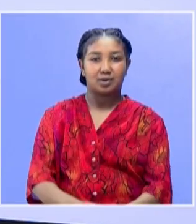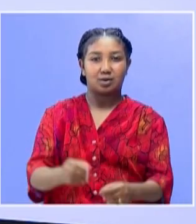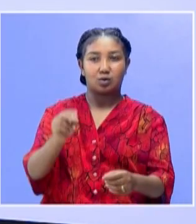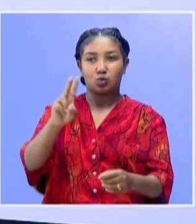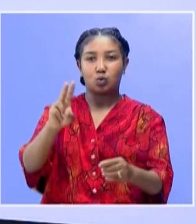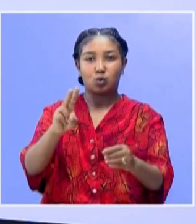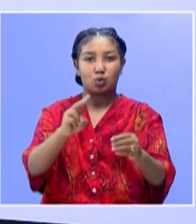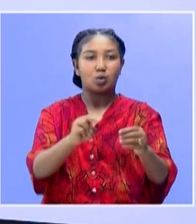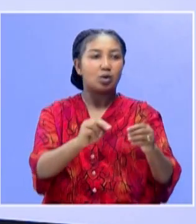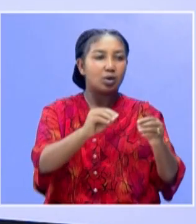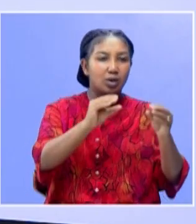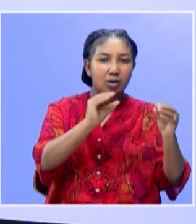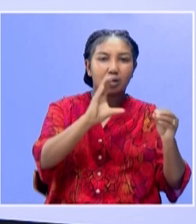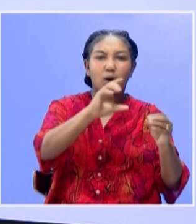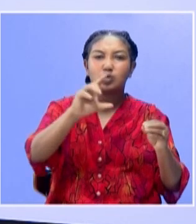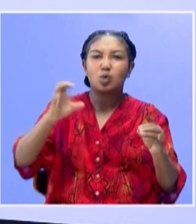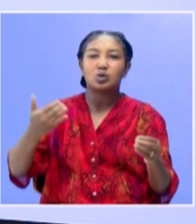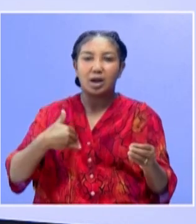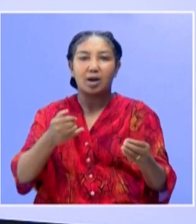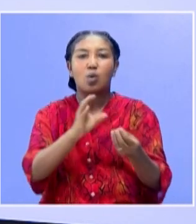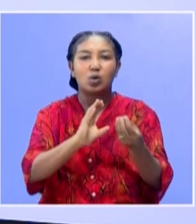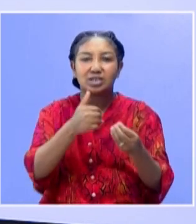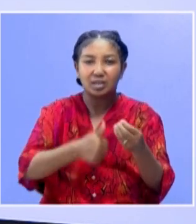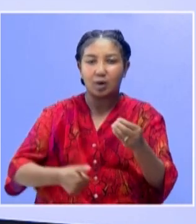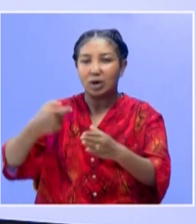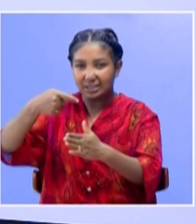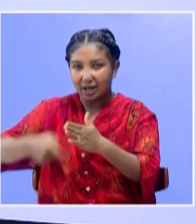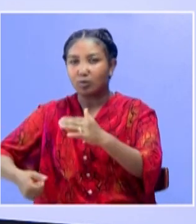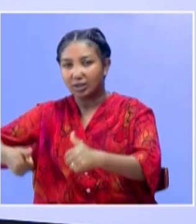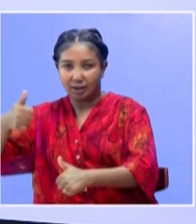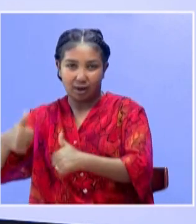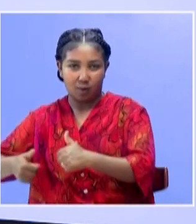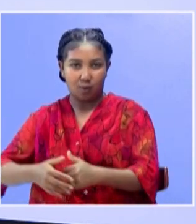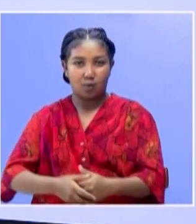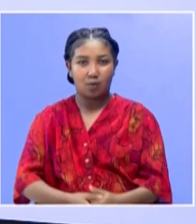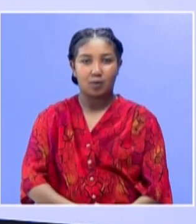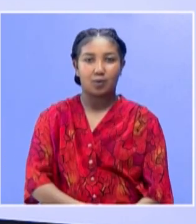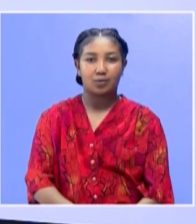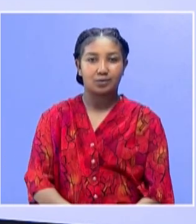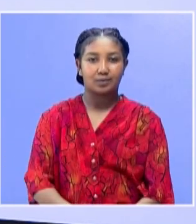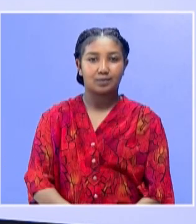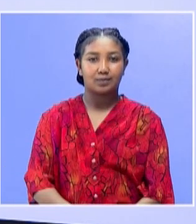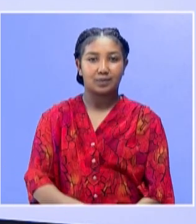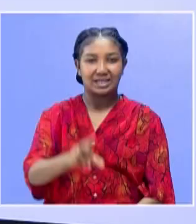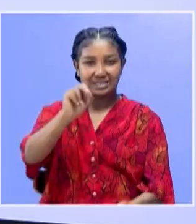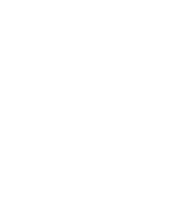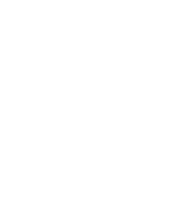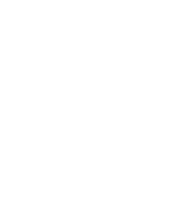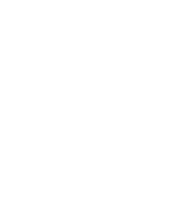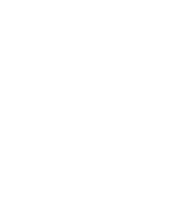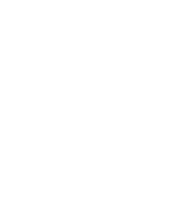two clauses, which one do you think is the condition and which one do you think is the consequence? 30